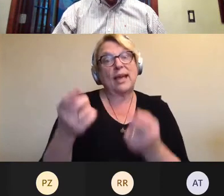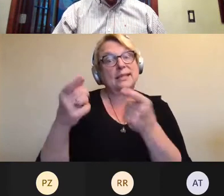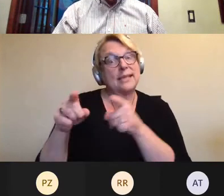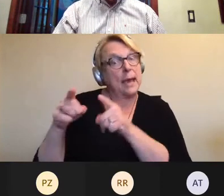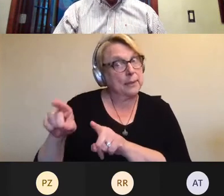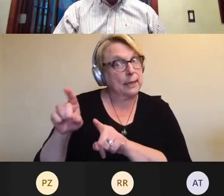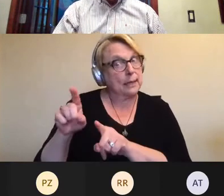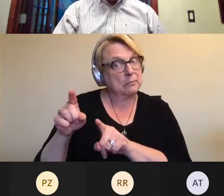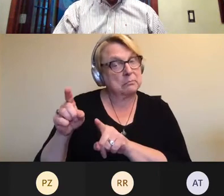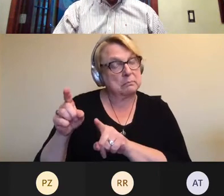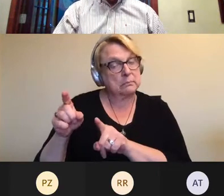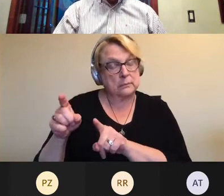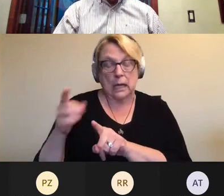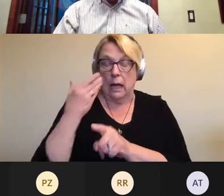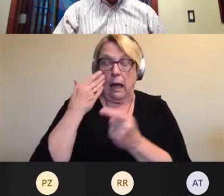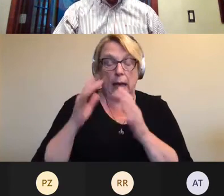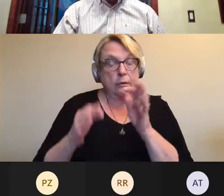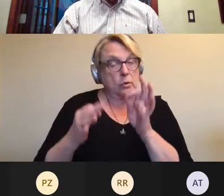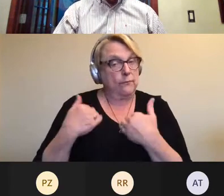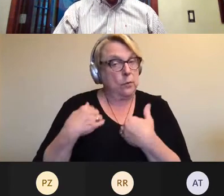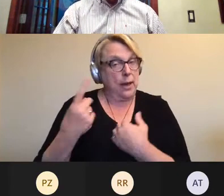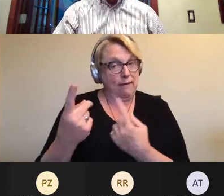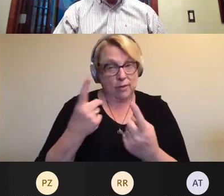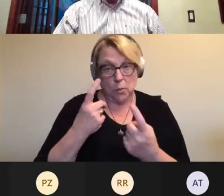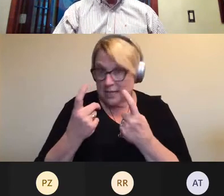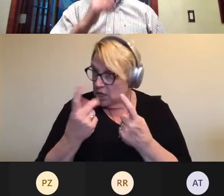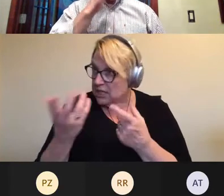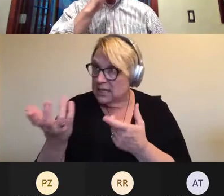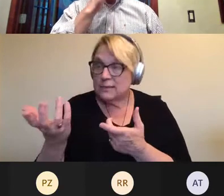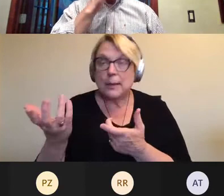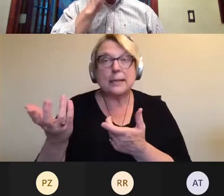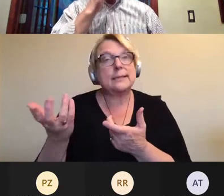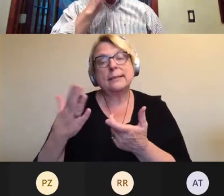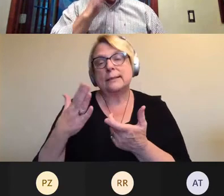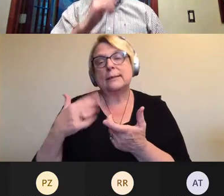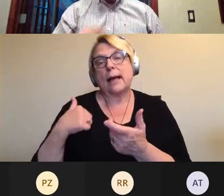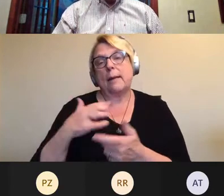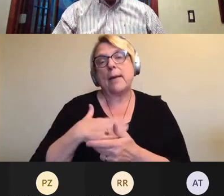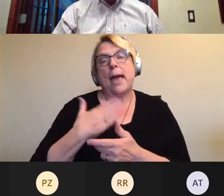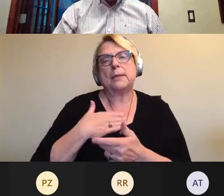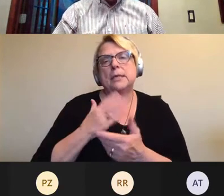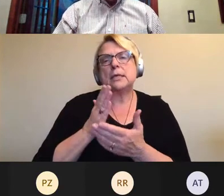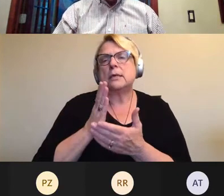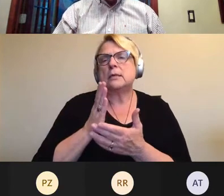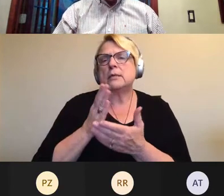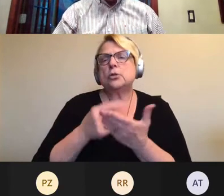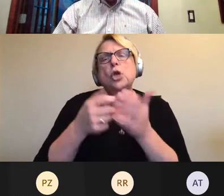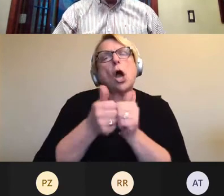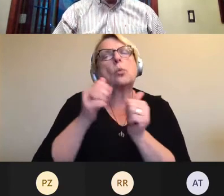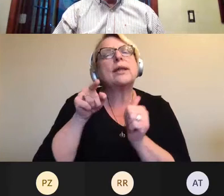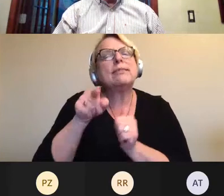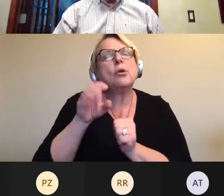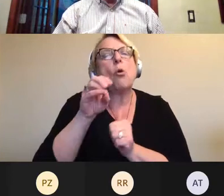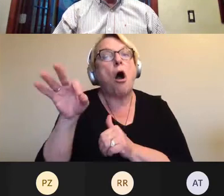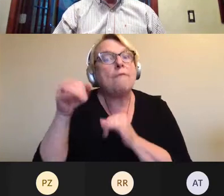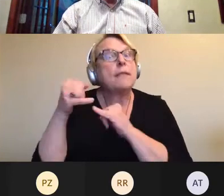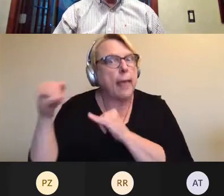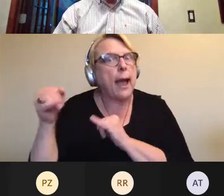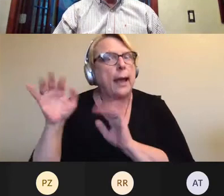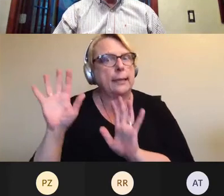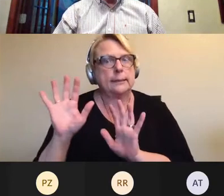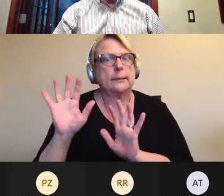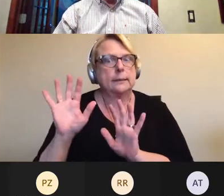anybody has any questions about that, but if they do, they're more than happy. I'm more than happy to talk with you offline about that and provide you with